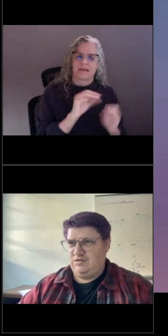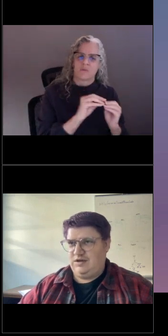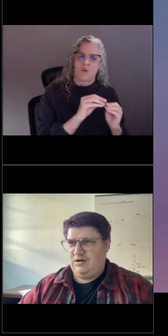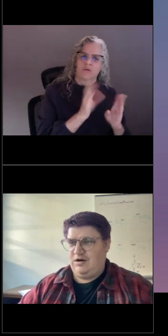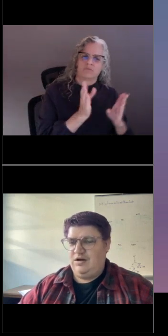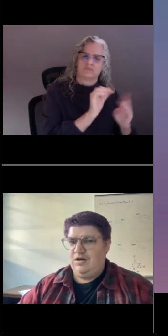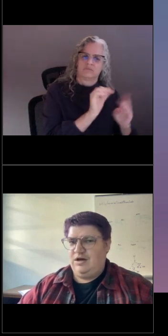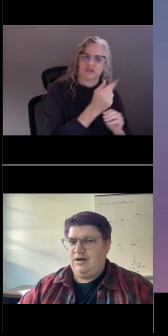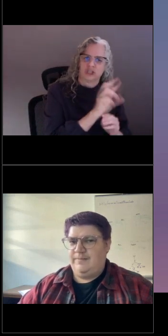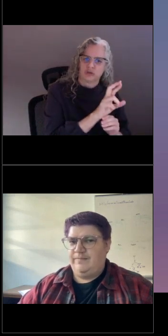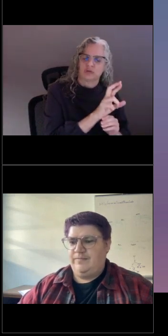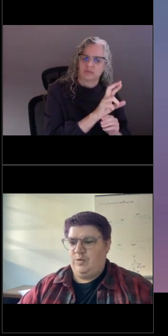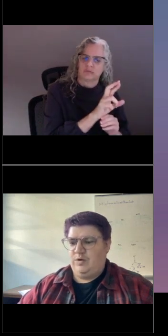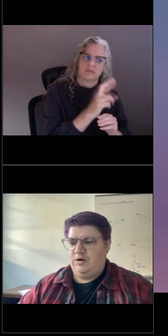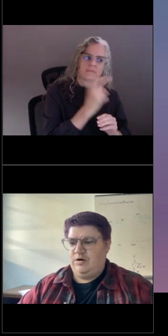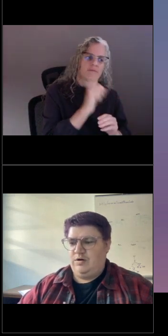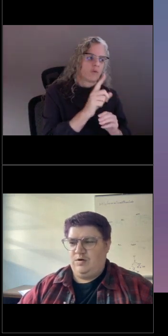what gender they are,